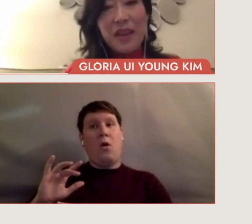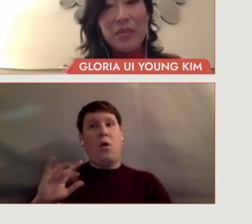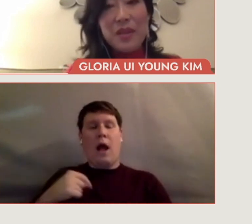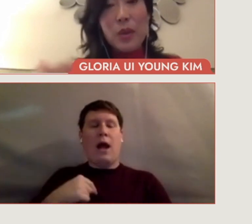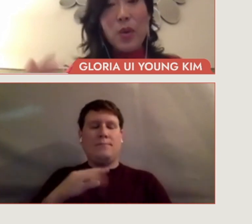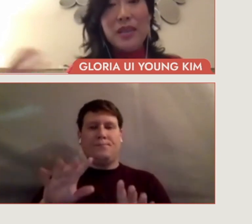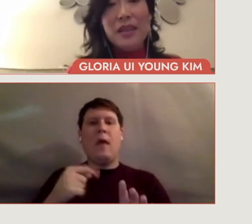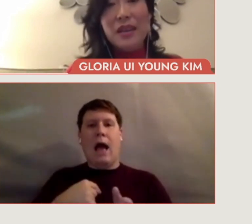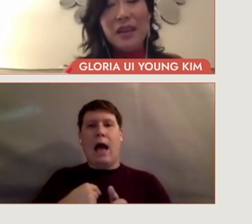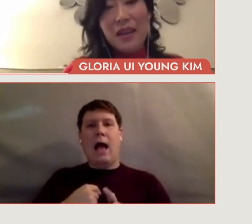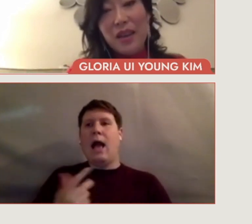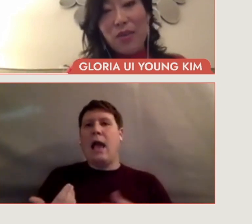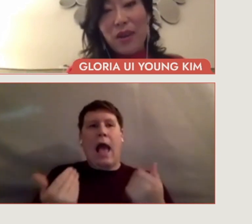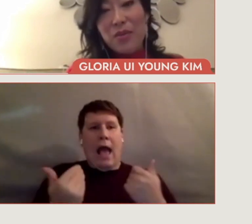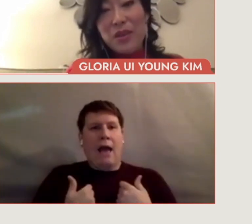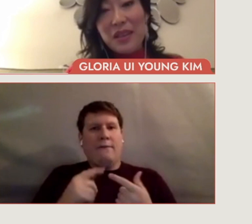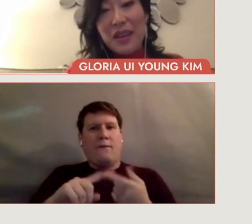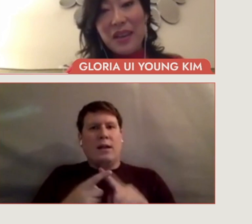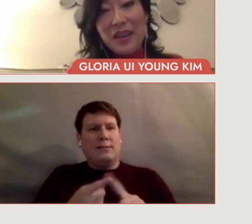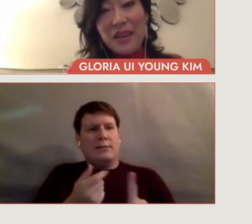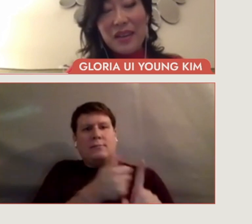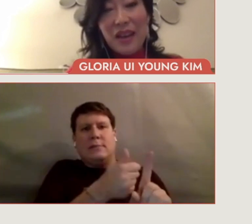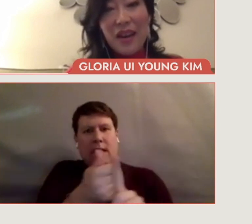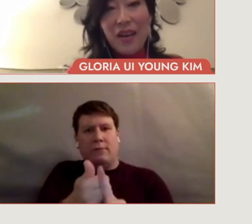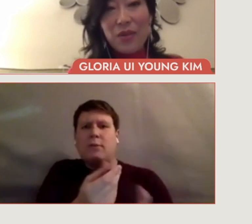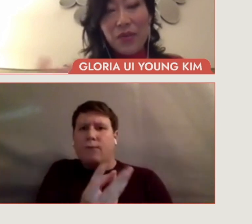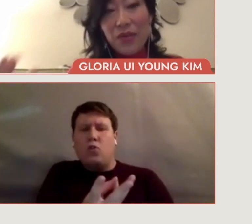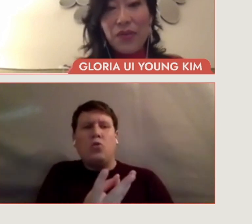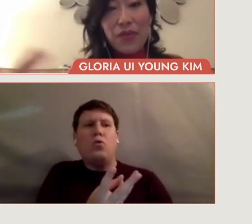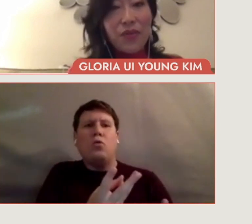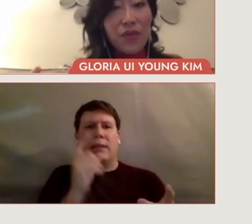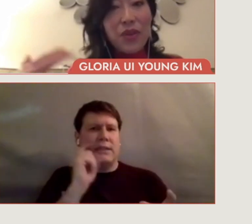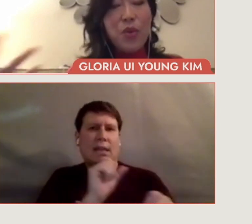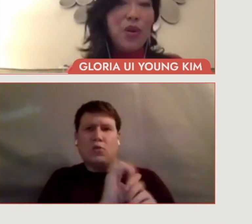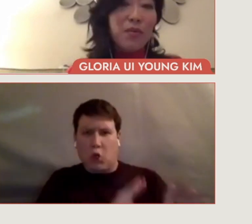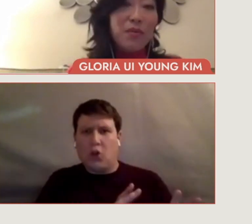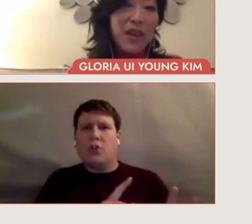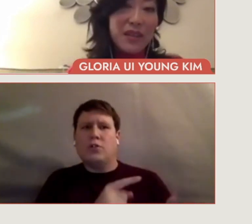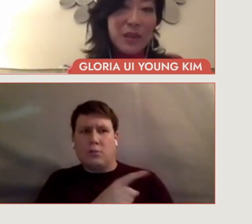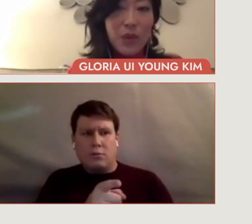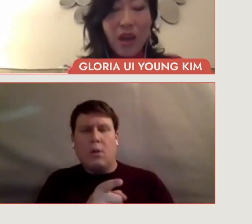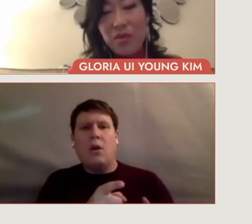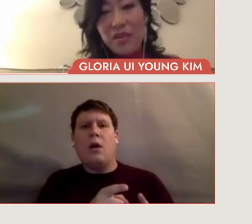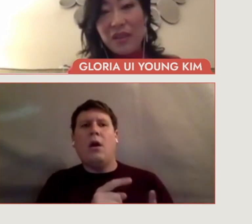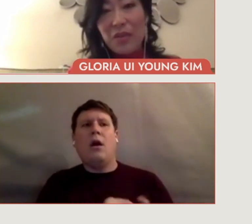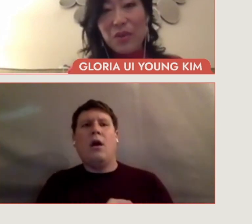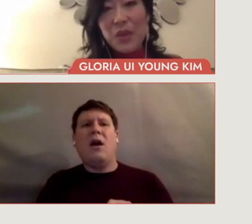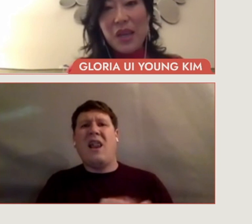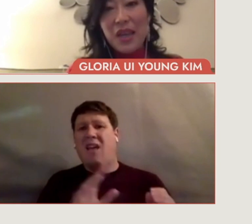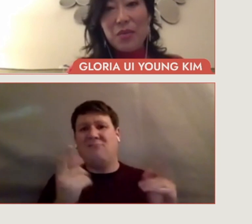something that happens so easily, right? It wasn't like out of the norm that this would happen.